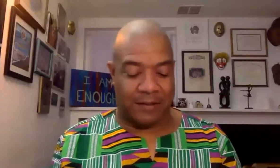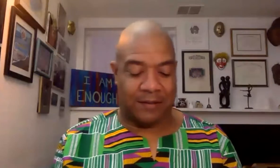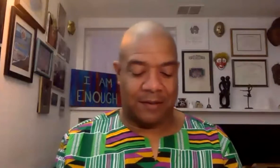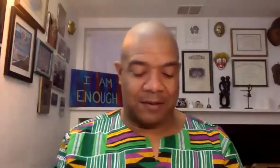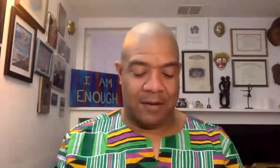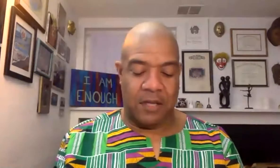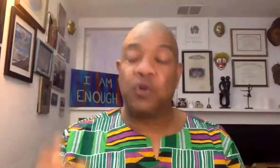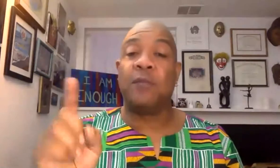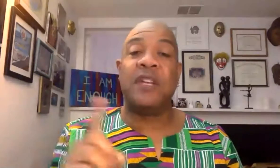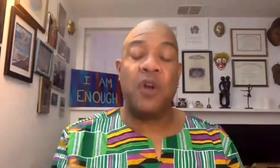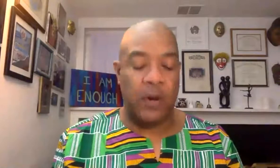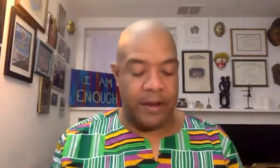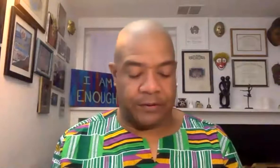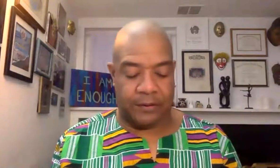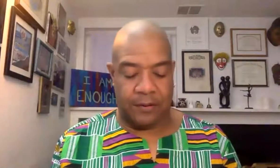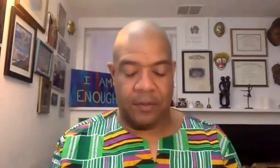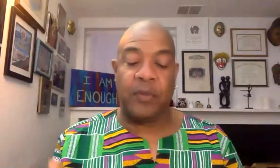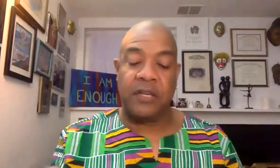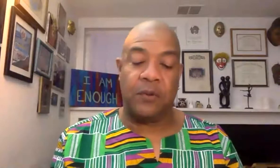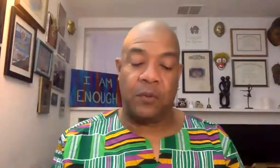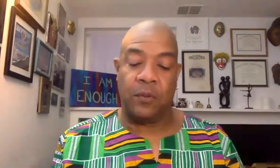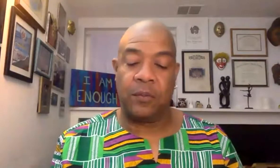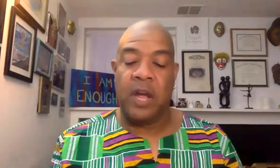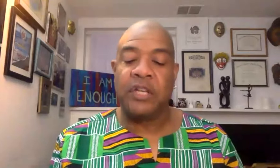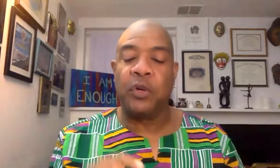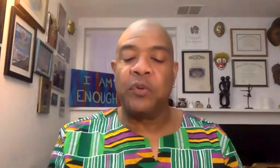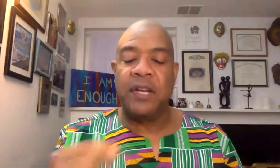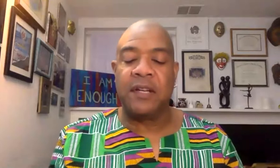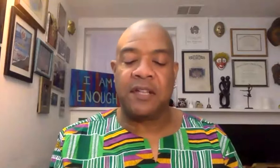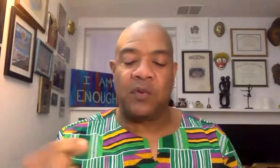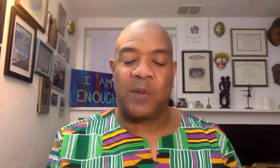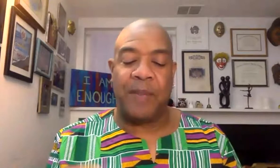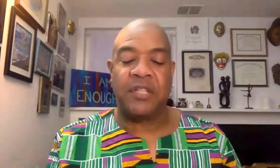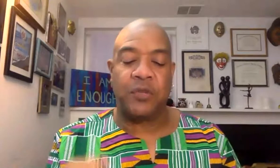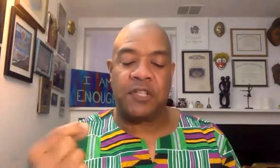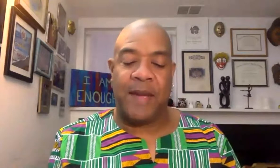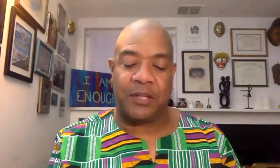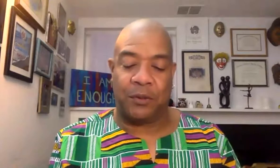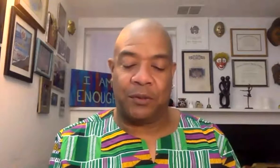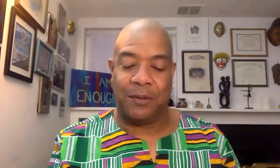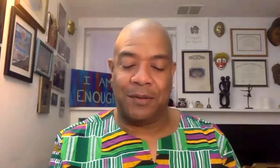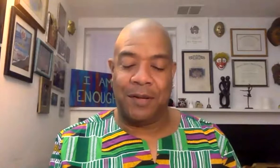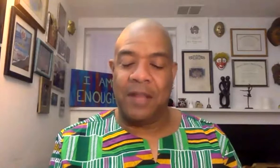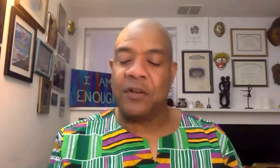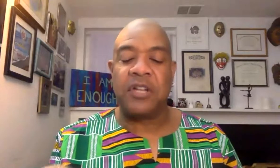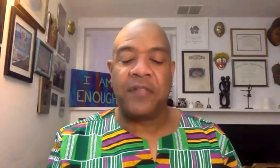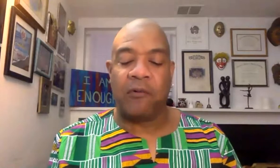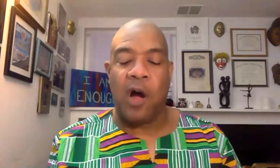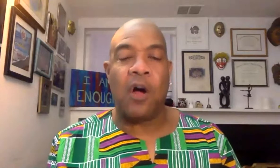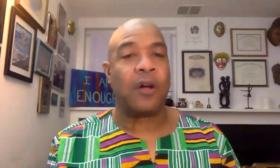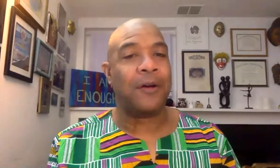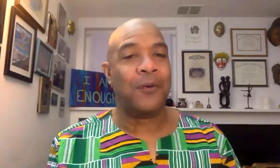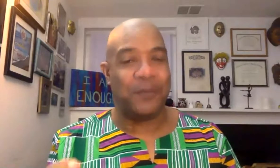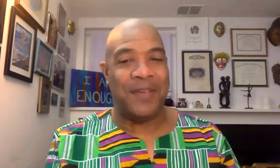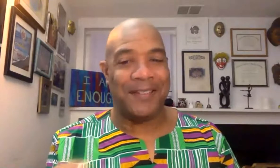process. You can be no one else but you. Your uniqueness is what makes you special. There's nothing